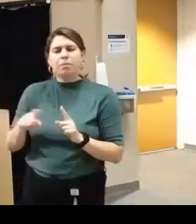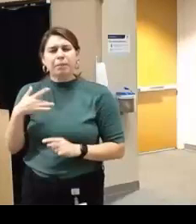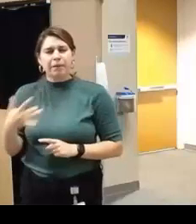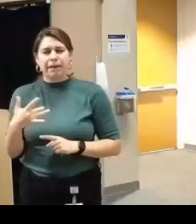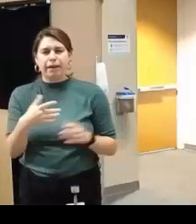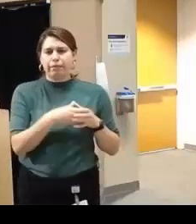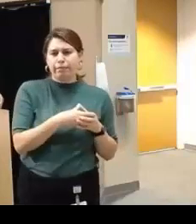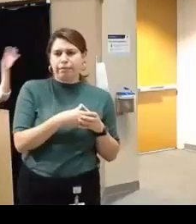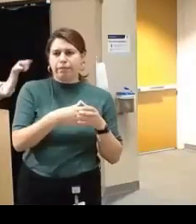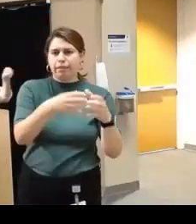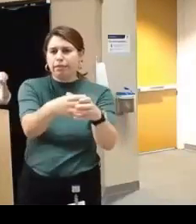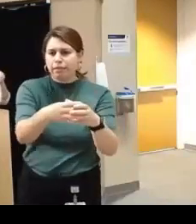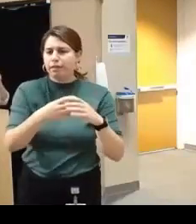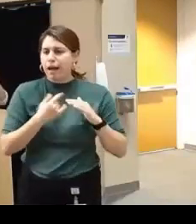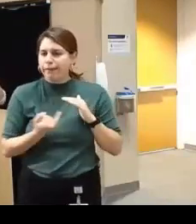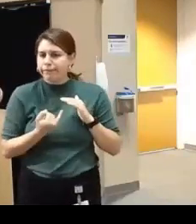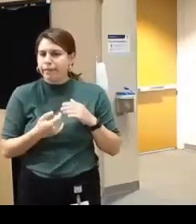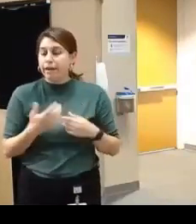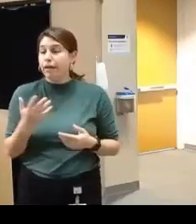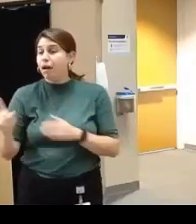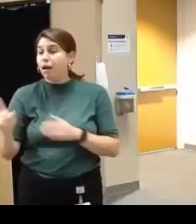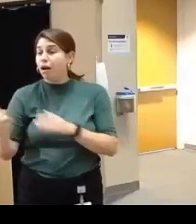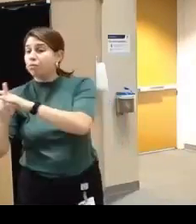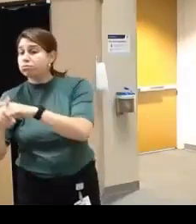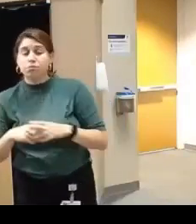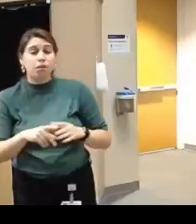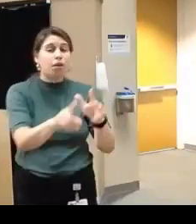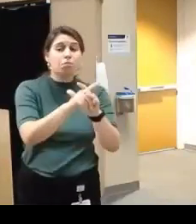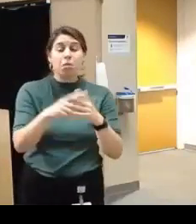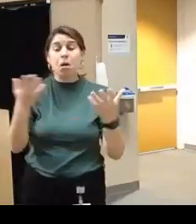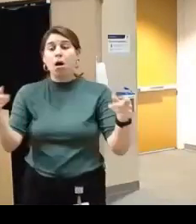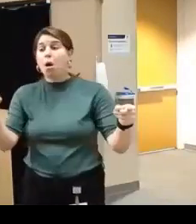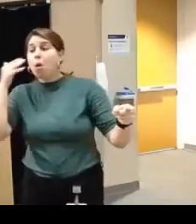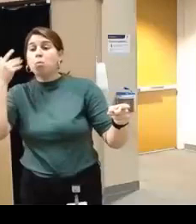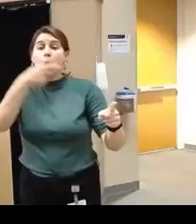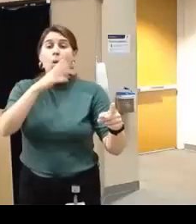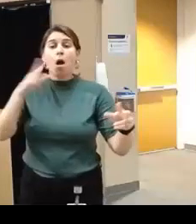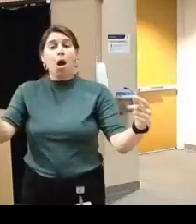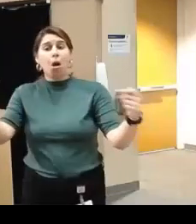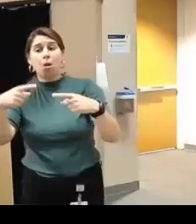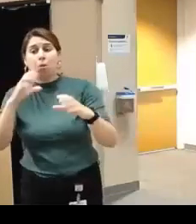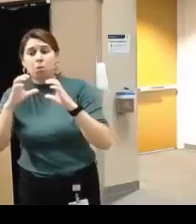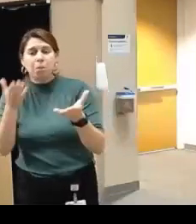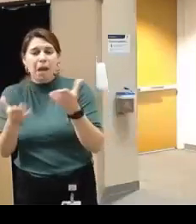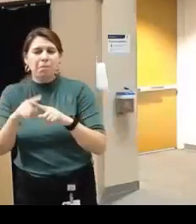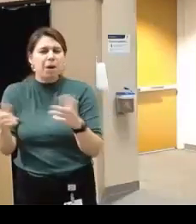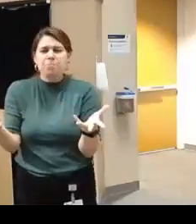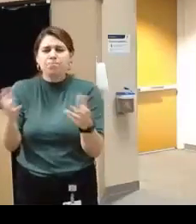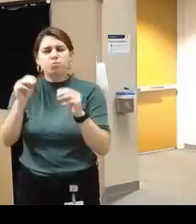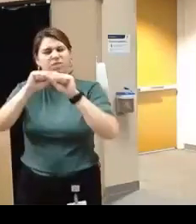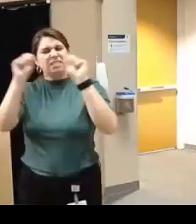So one would pop up here, one would pop up there, and maybe they would communicate if they knew each other or somebody knew that there was another one, but there was